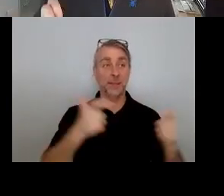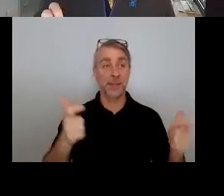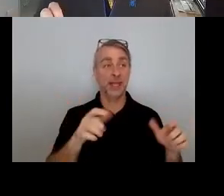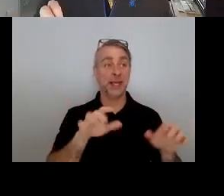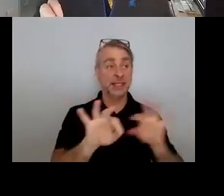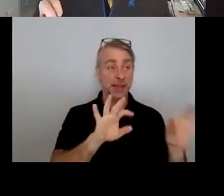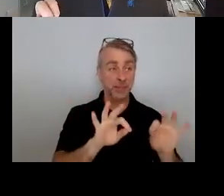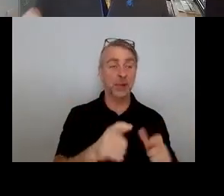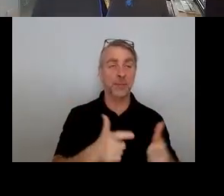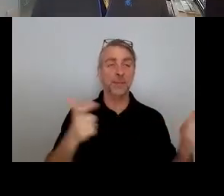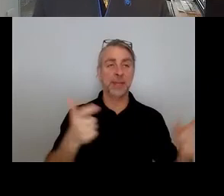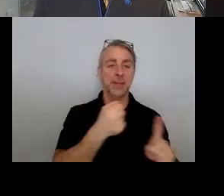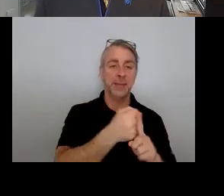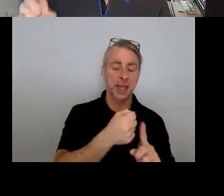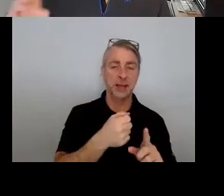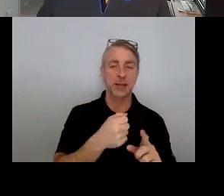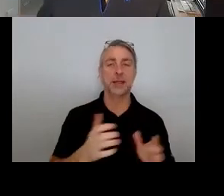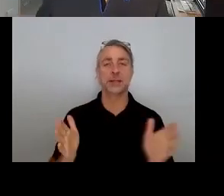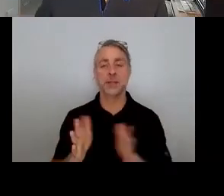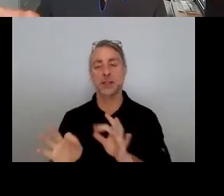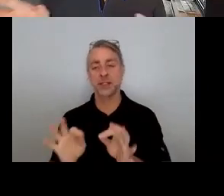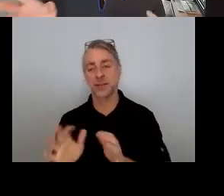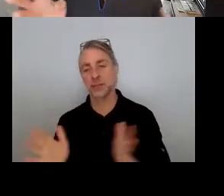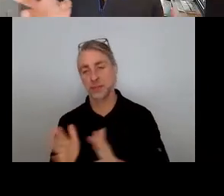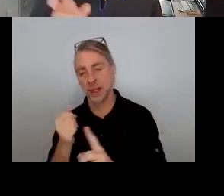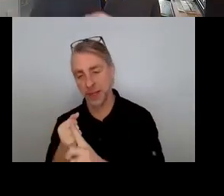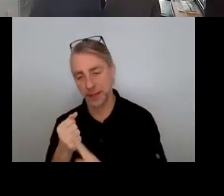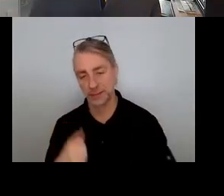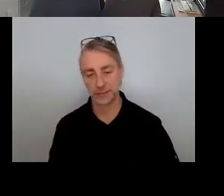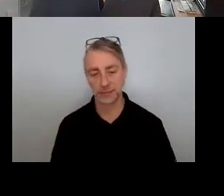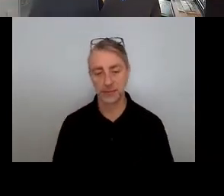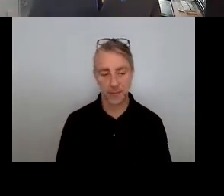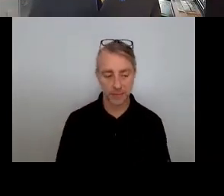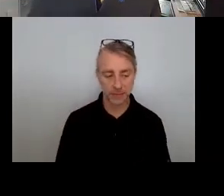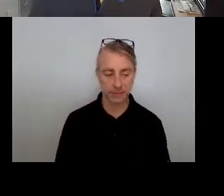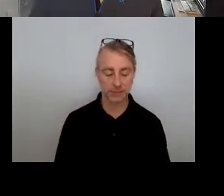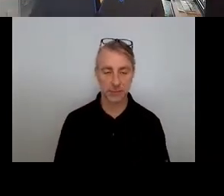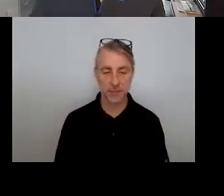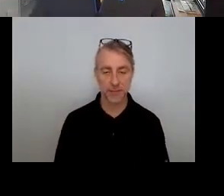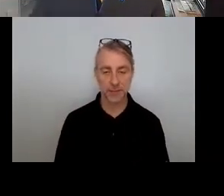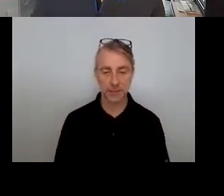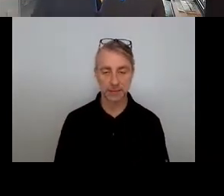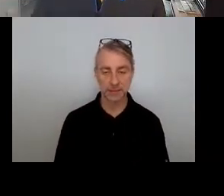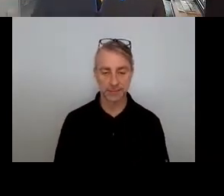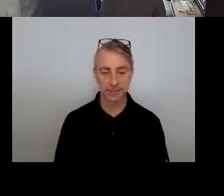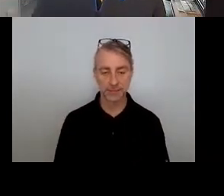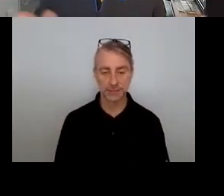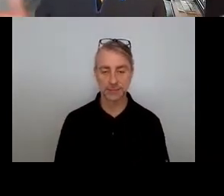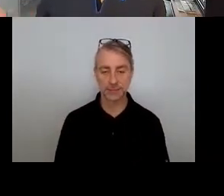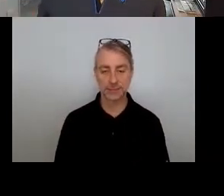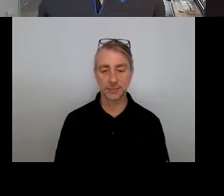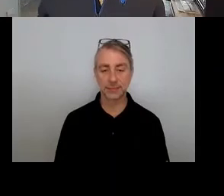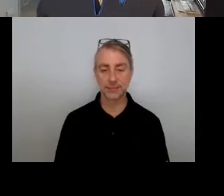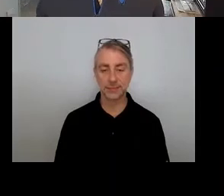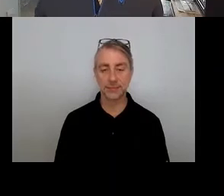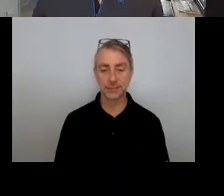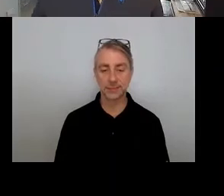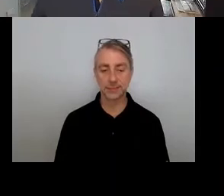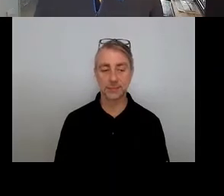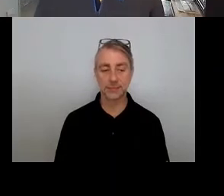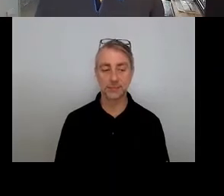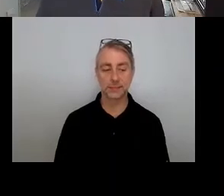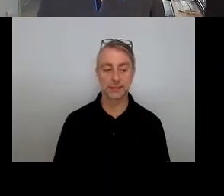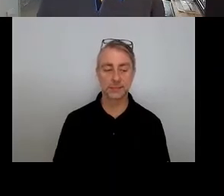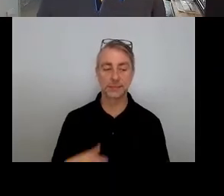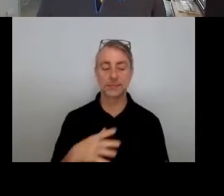that tau squared is large relative to the sampling variances, that's actually going to have an